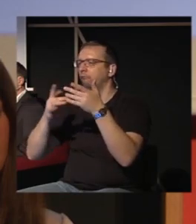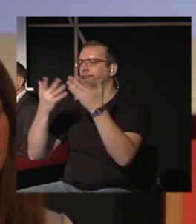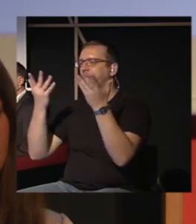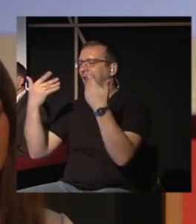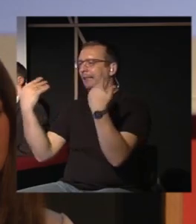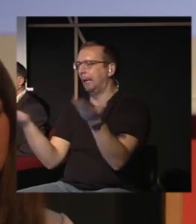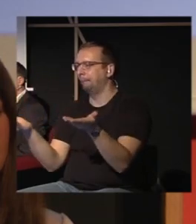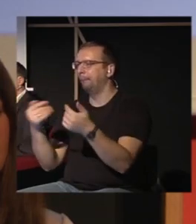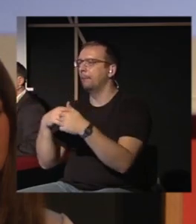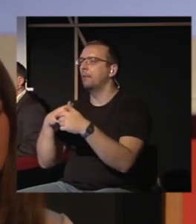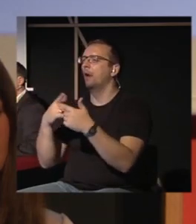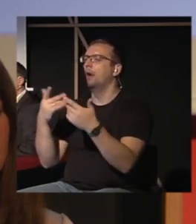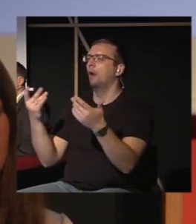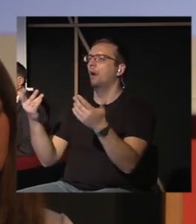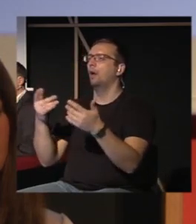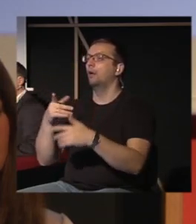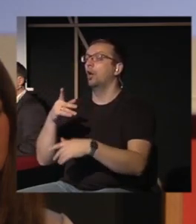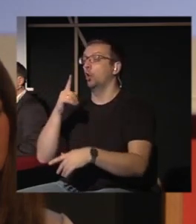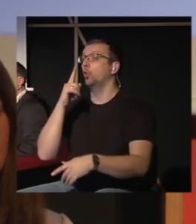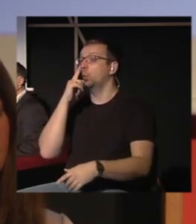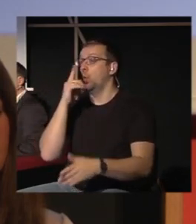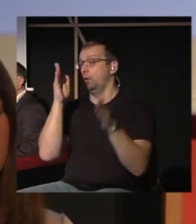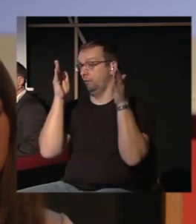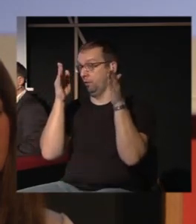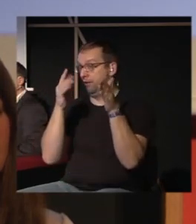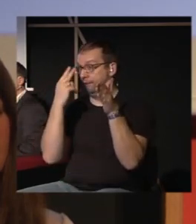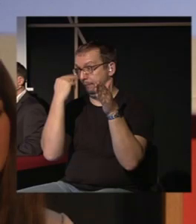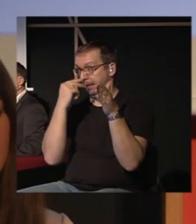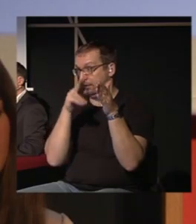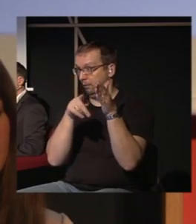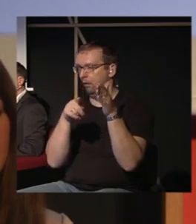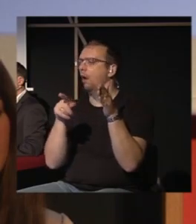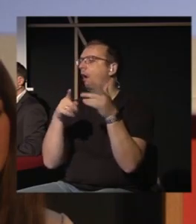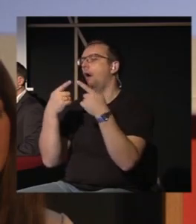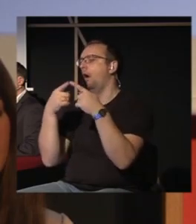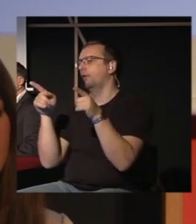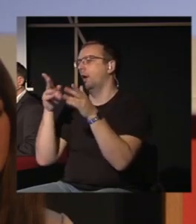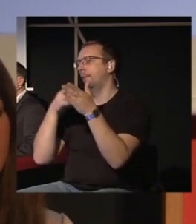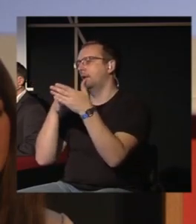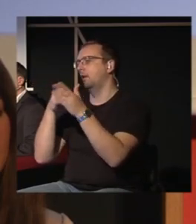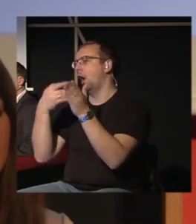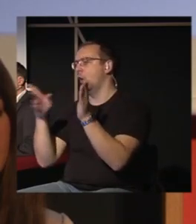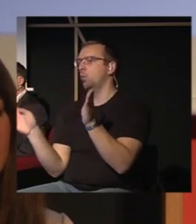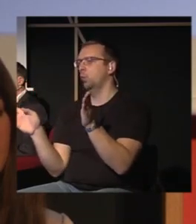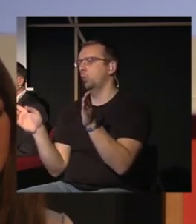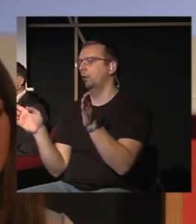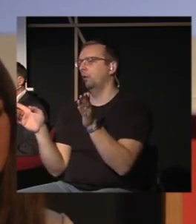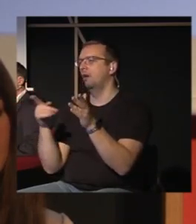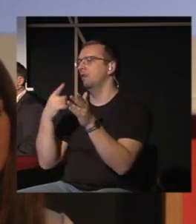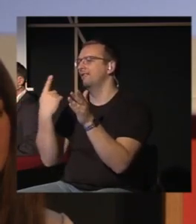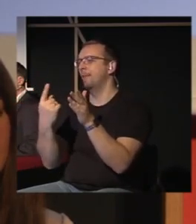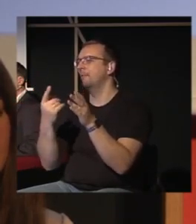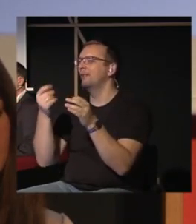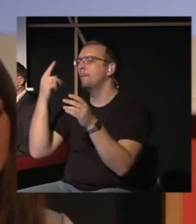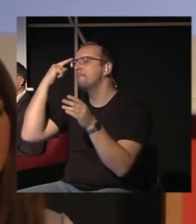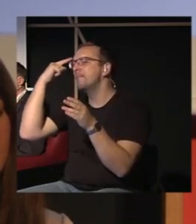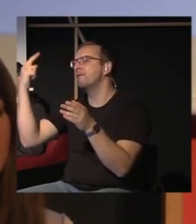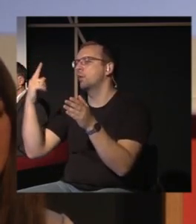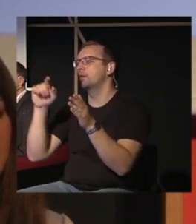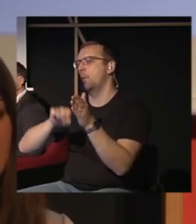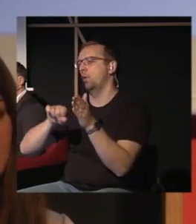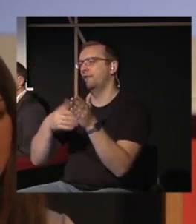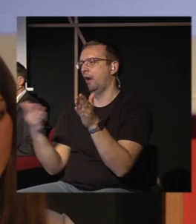call organizations, appoint a meeting, and sometimes they have some new ideas, and sometimes we just invite them to